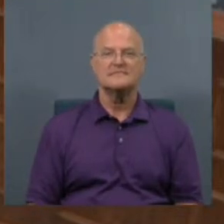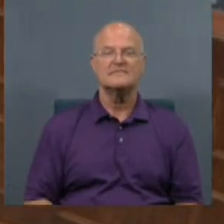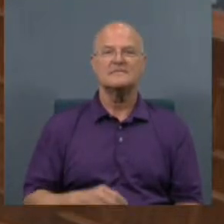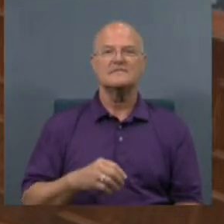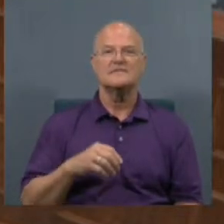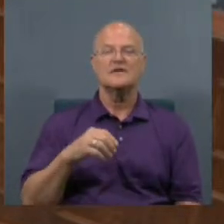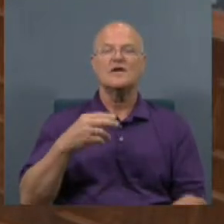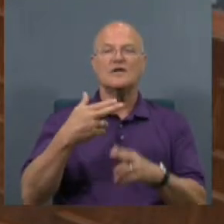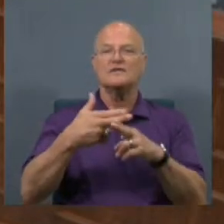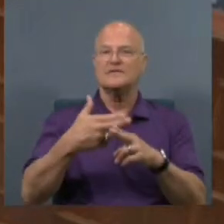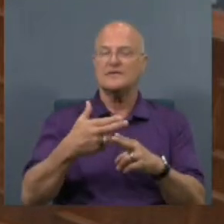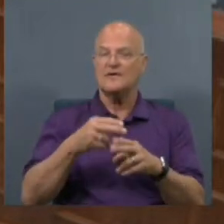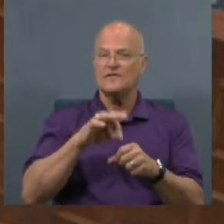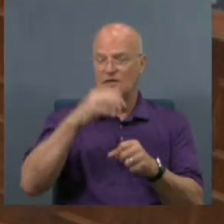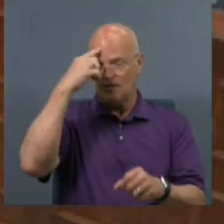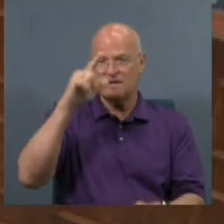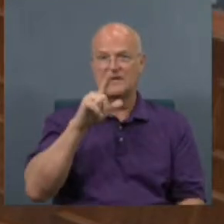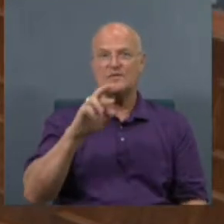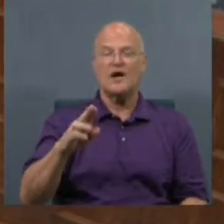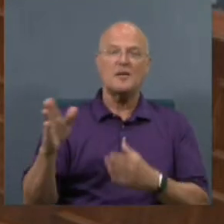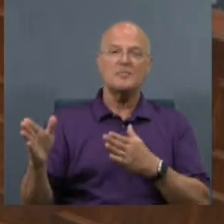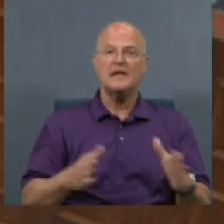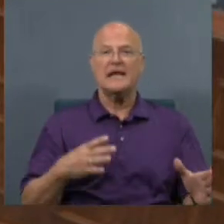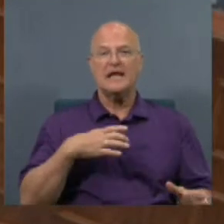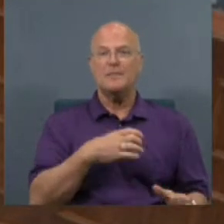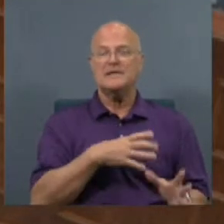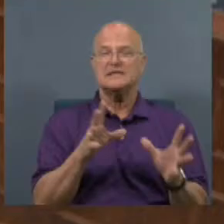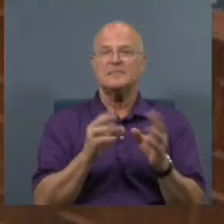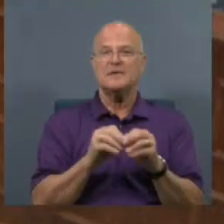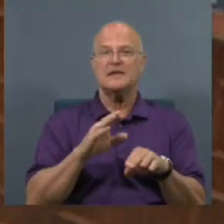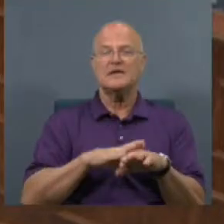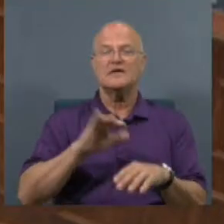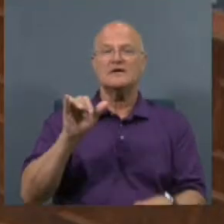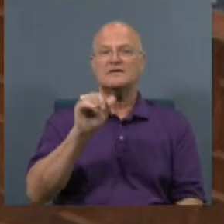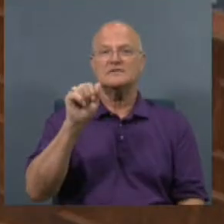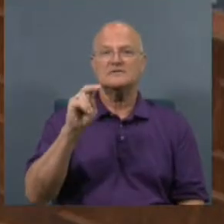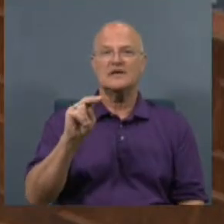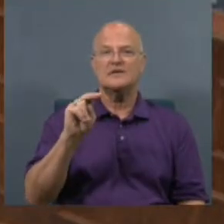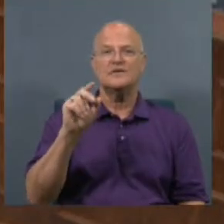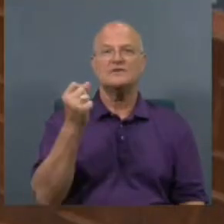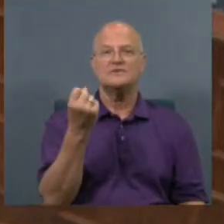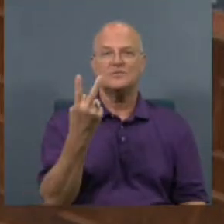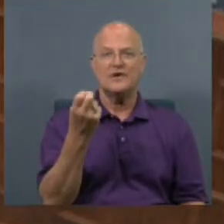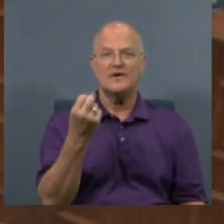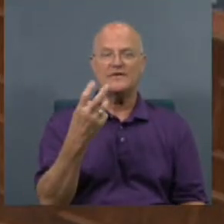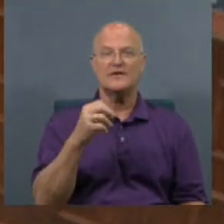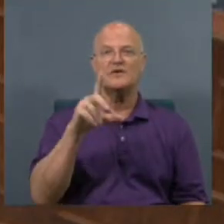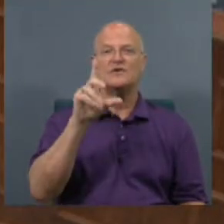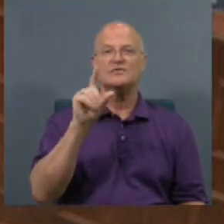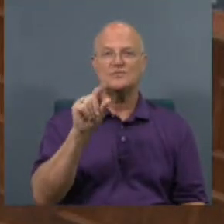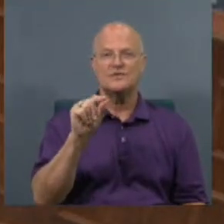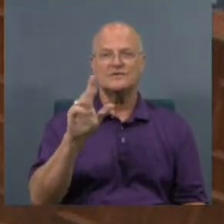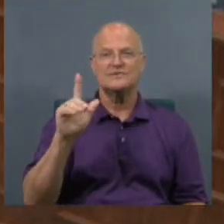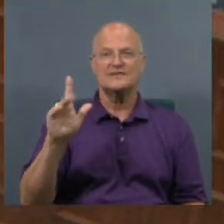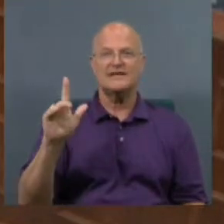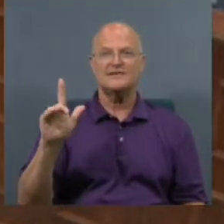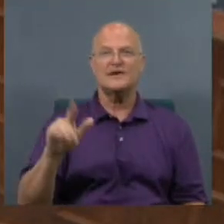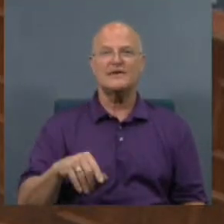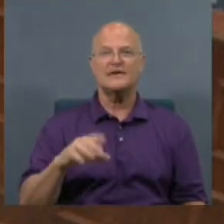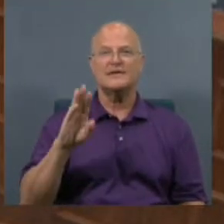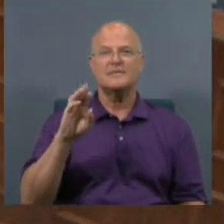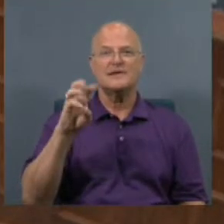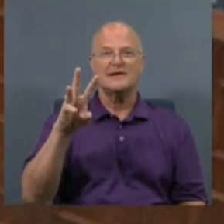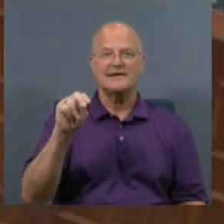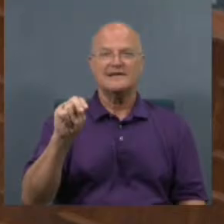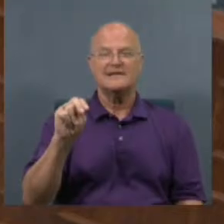This is the roll call vote for the Little Rock Planning Commission meeting for January 12th, 2025. Commissioner